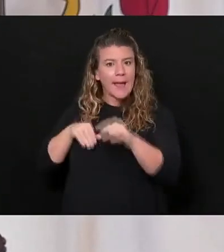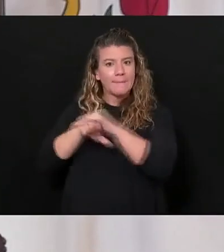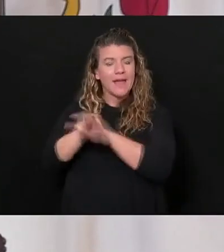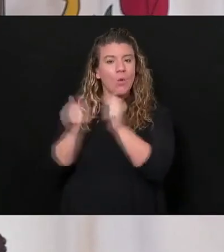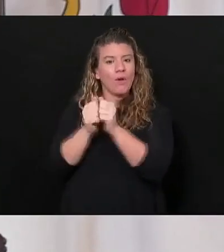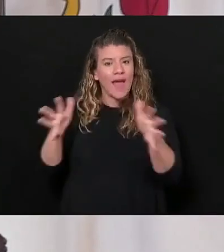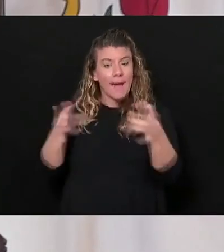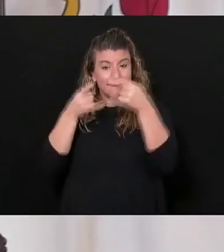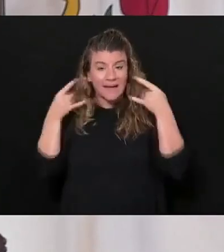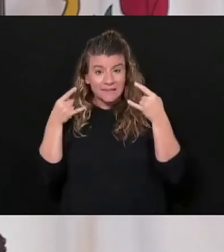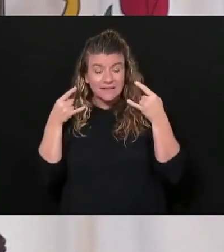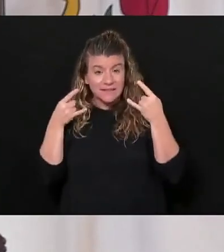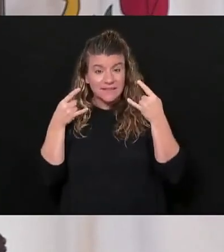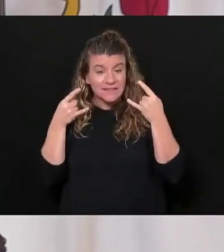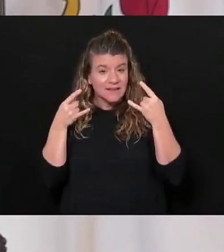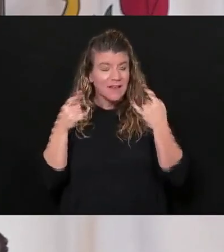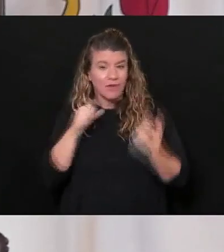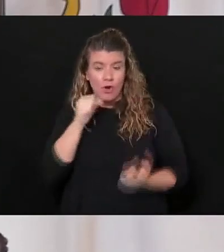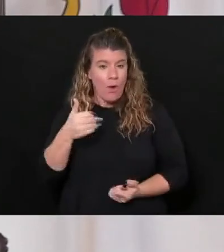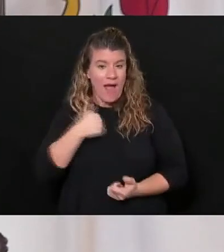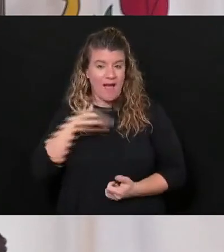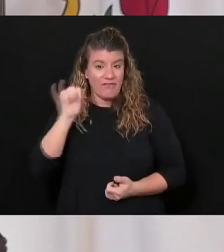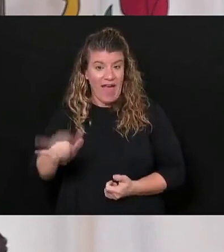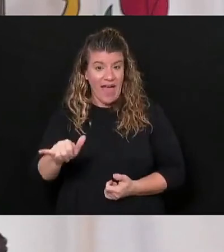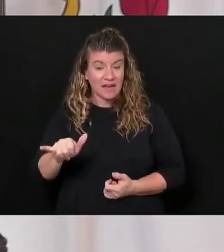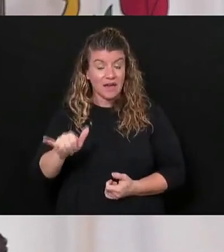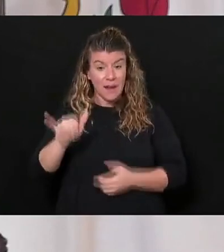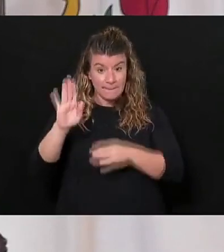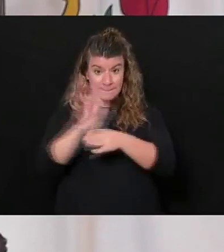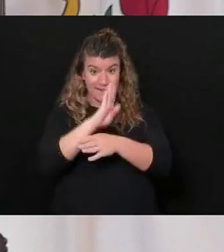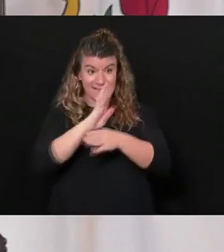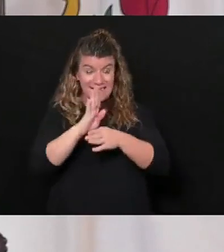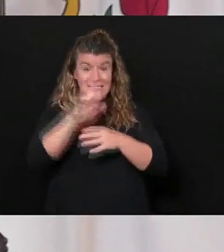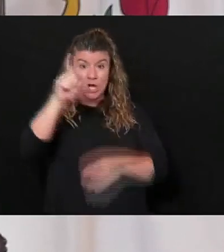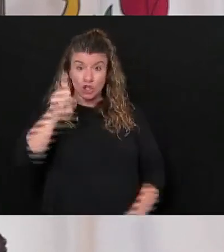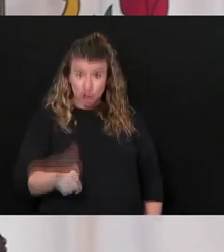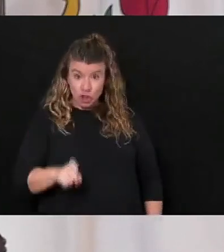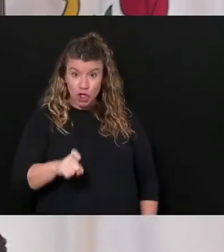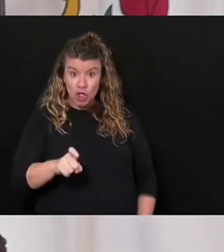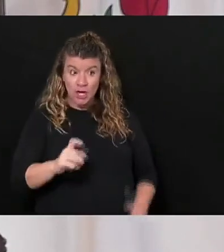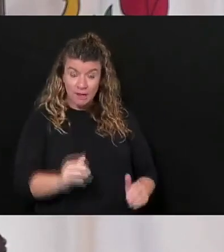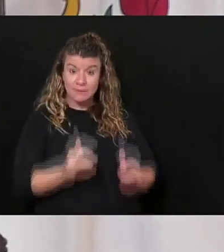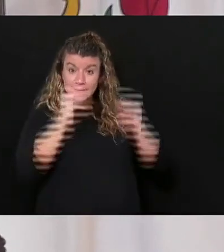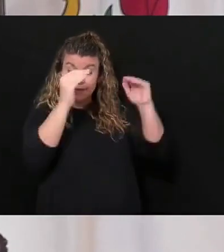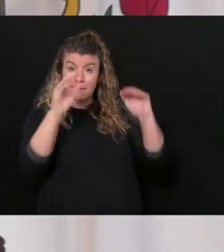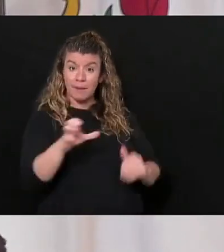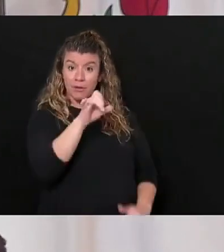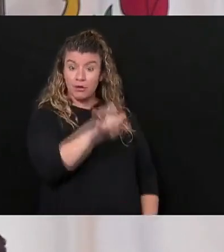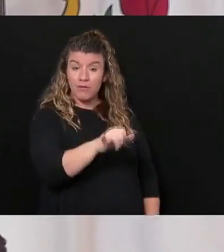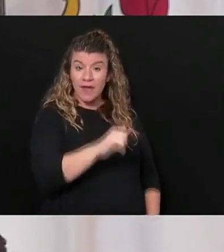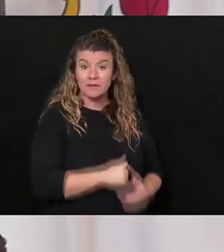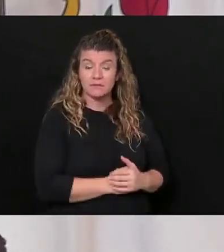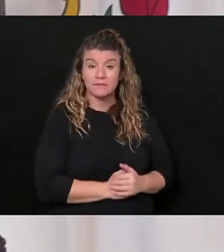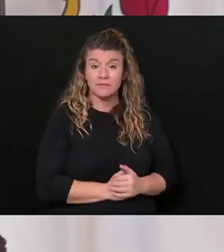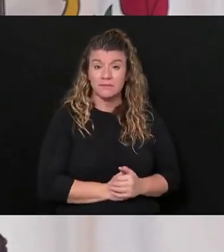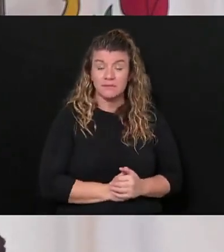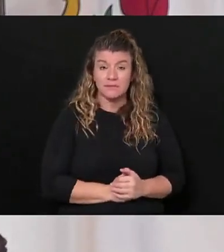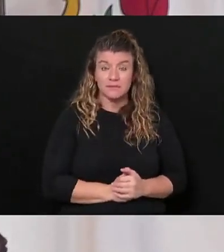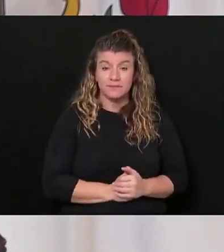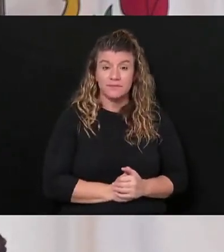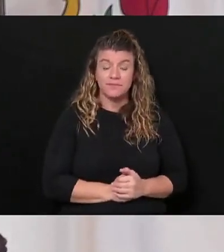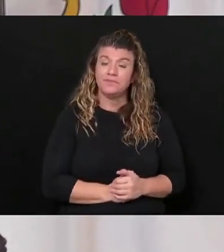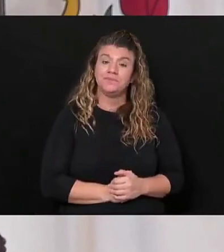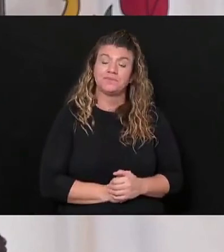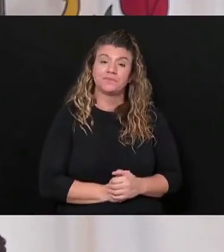businesses, if they don't have a mask on, the businesses should step up and do exactly that. We